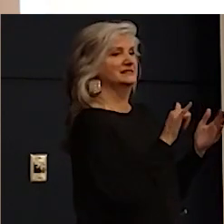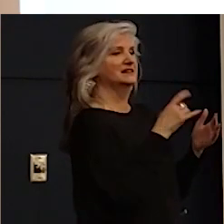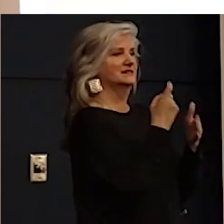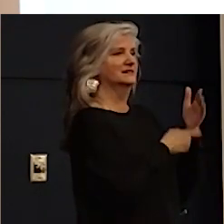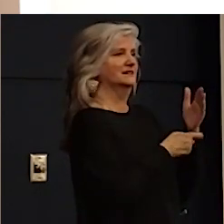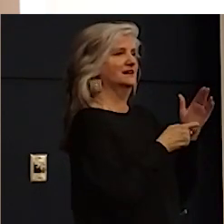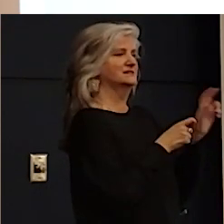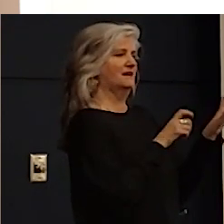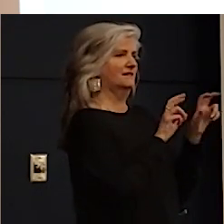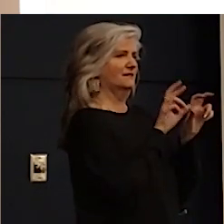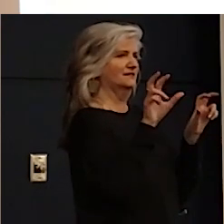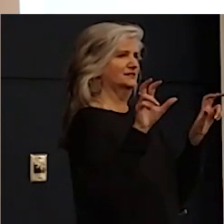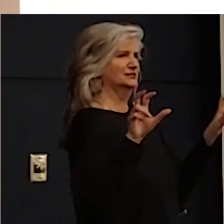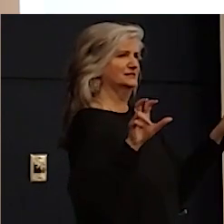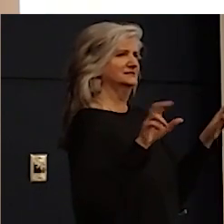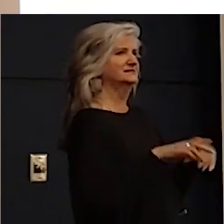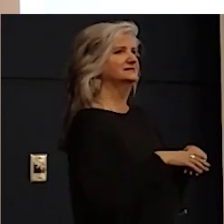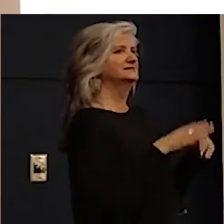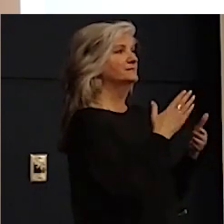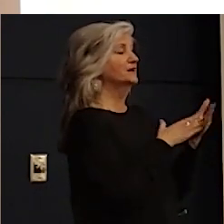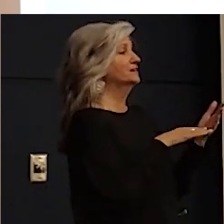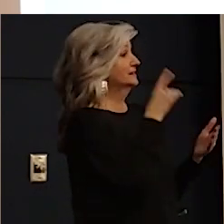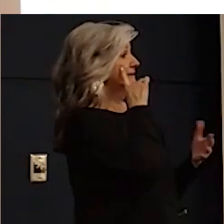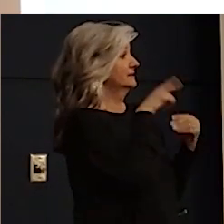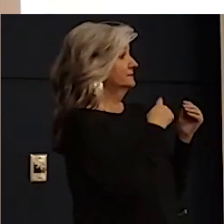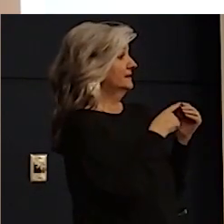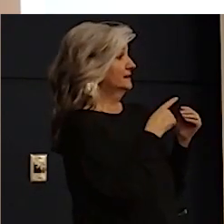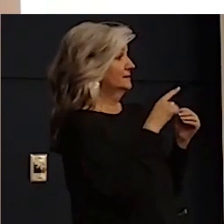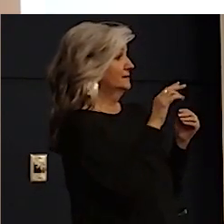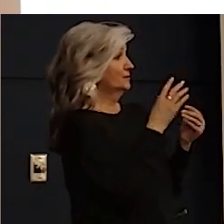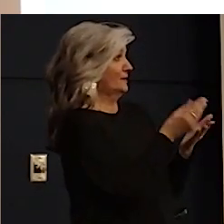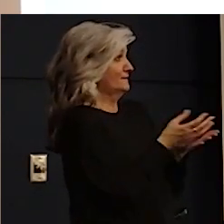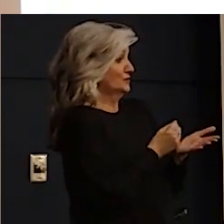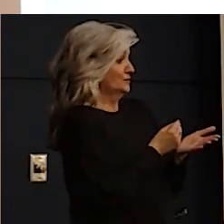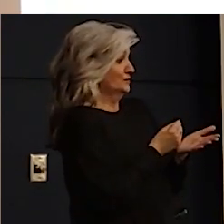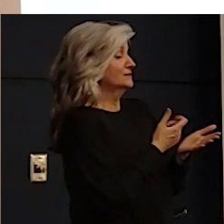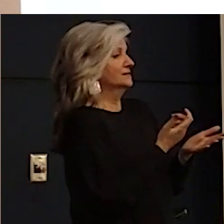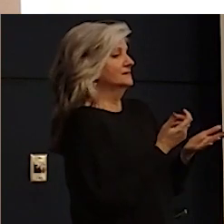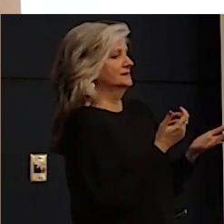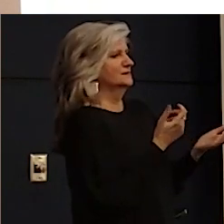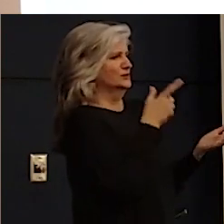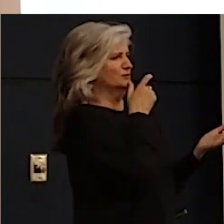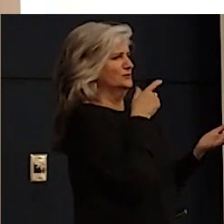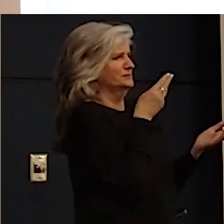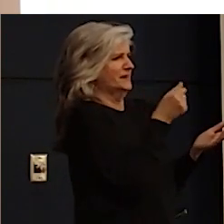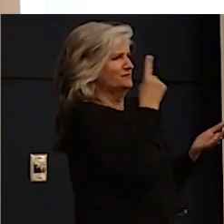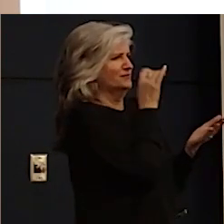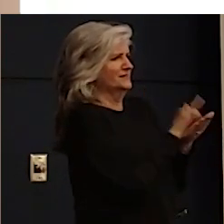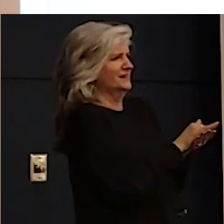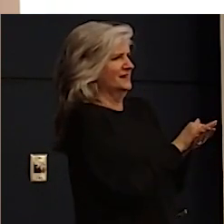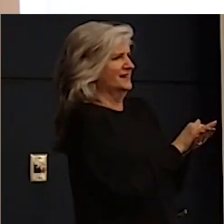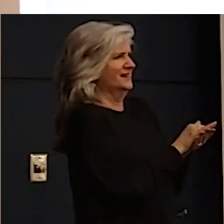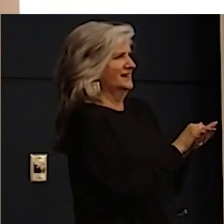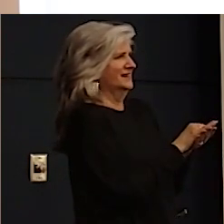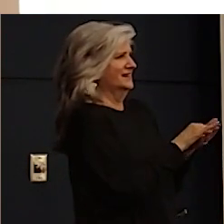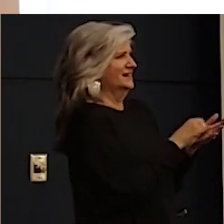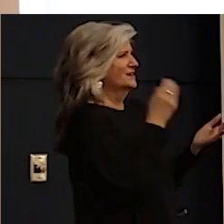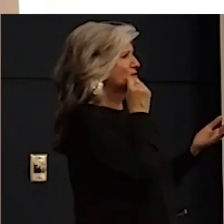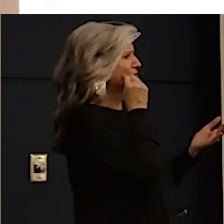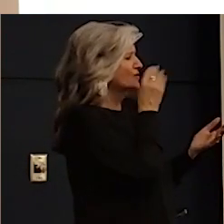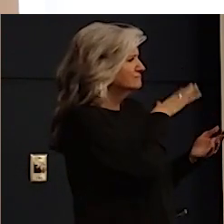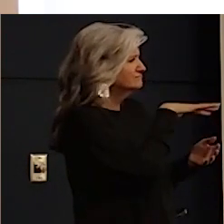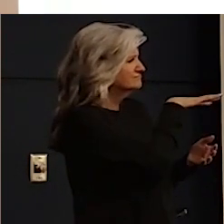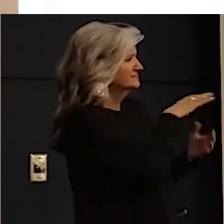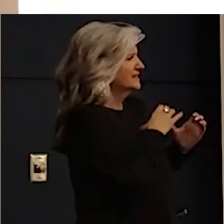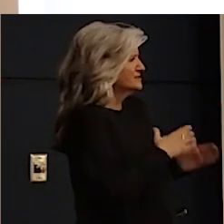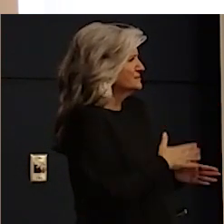allocation piece. After you figure out how big that revenue requirement is, who's paying those costs? Is it gonna be residential customers? Is it gonna be